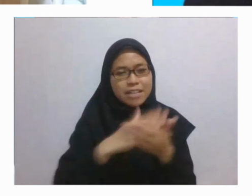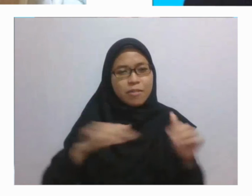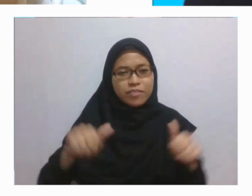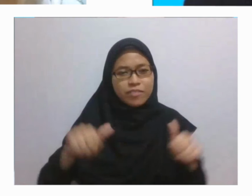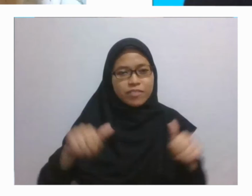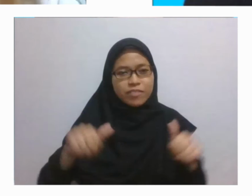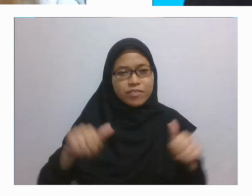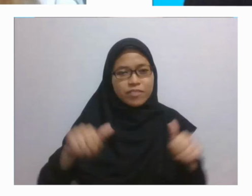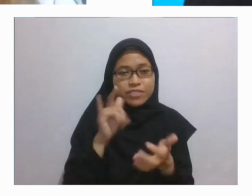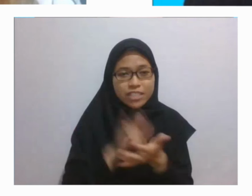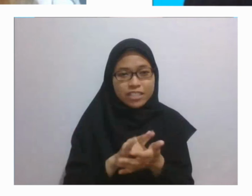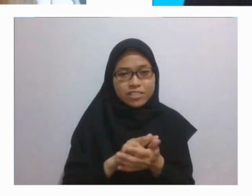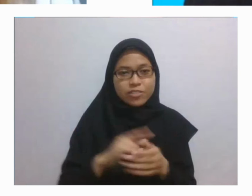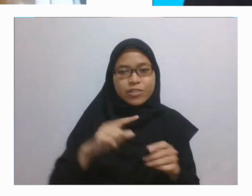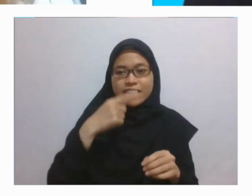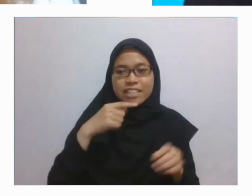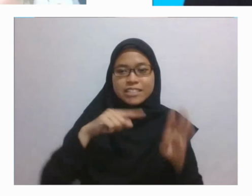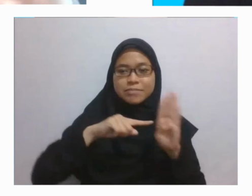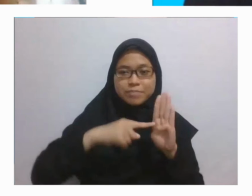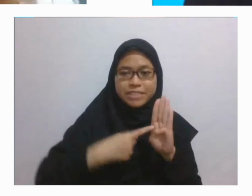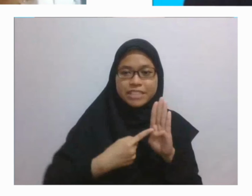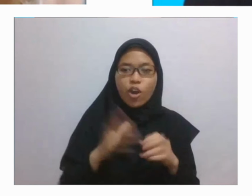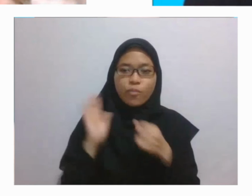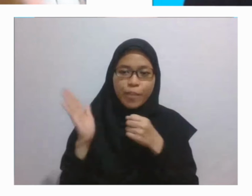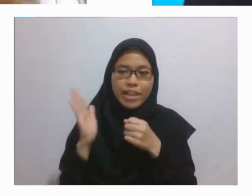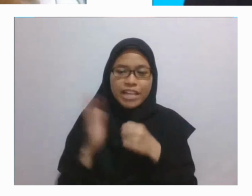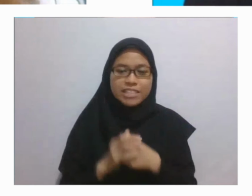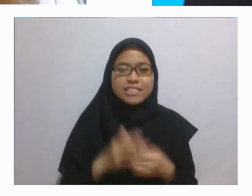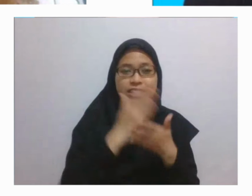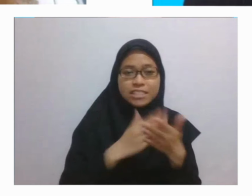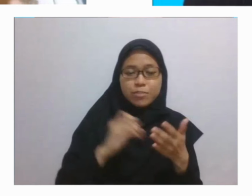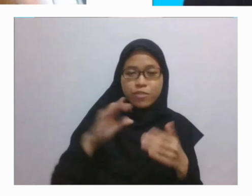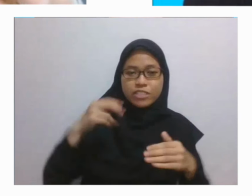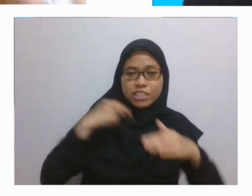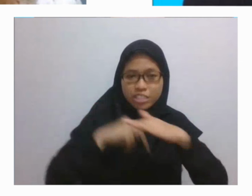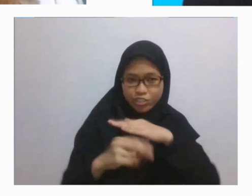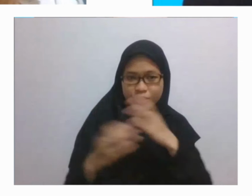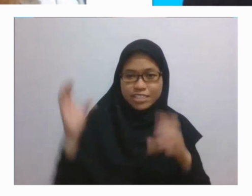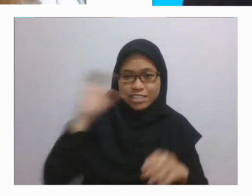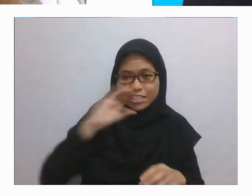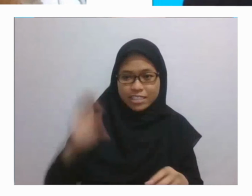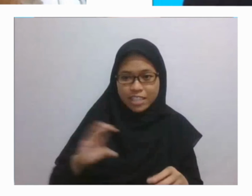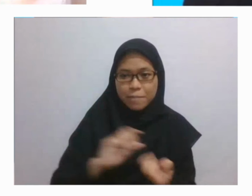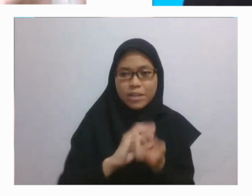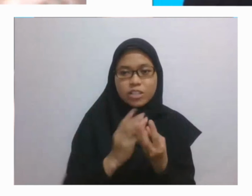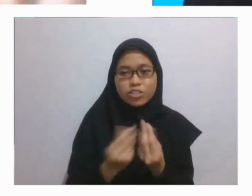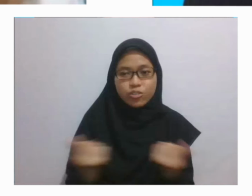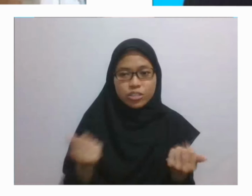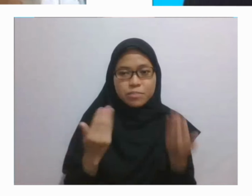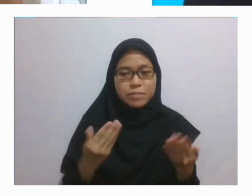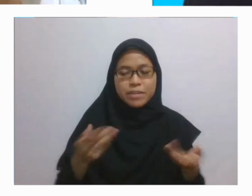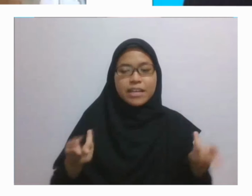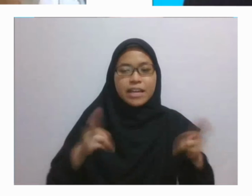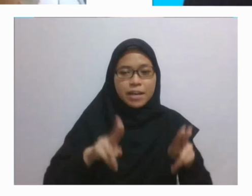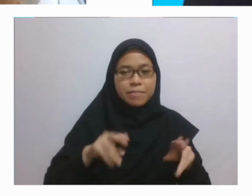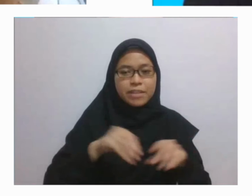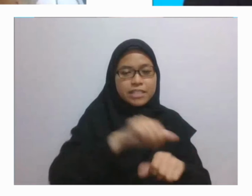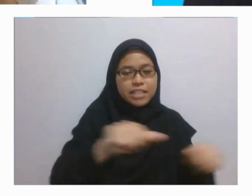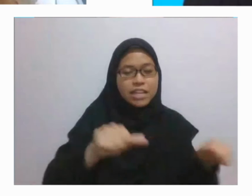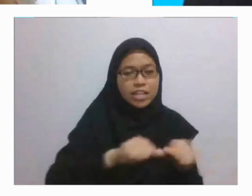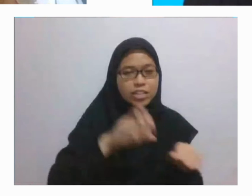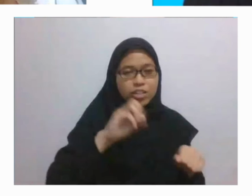at the beginning of the lecture, is that some of these natural climate solutions will be taking place in areas of the